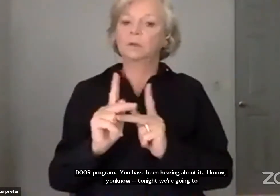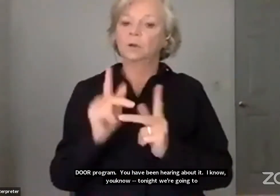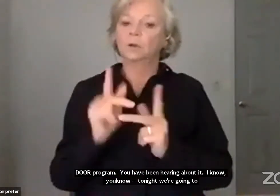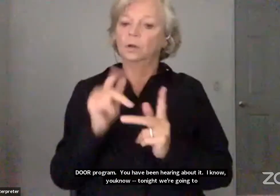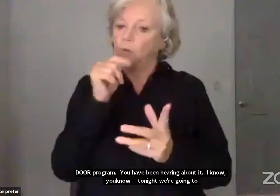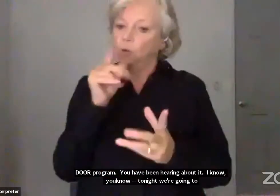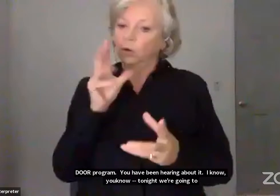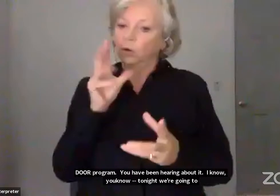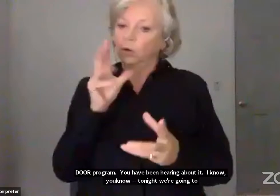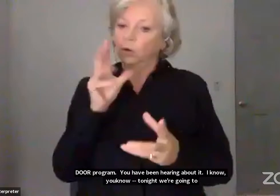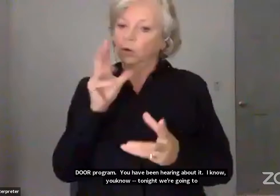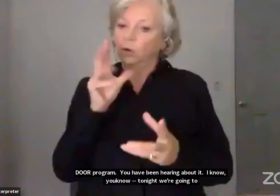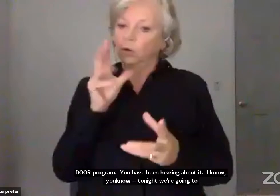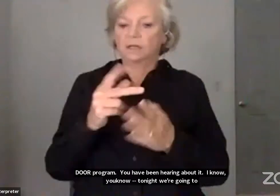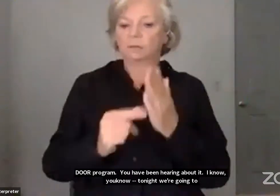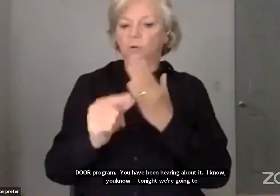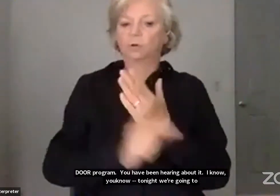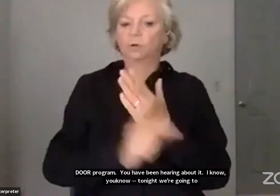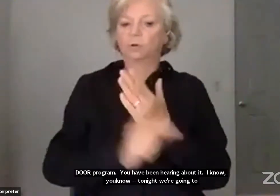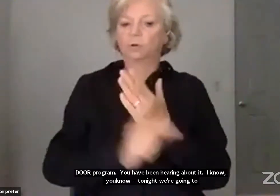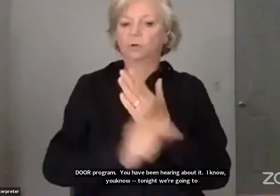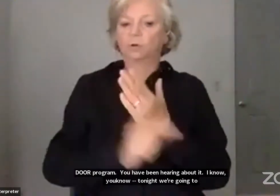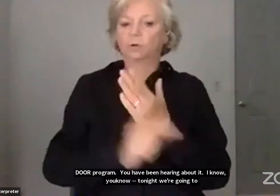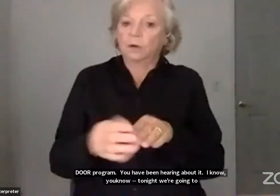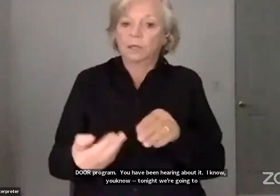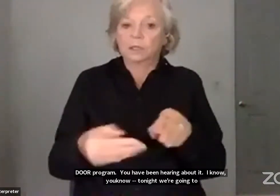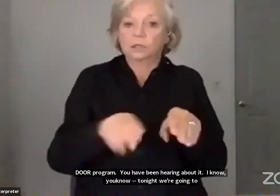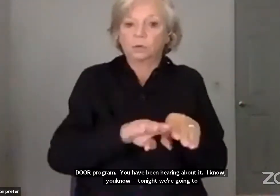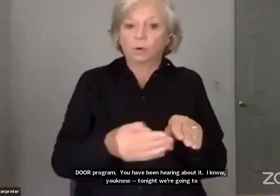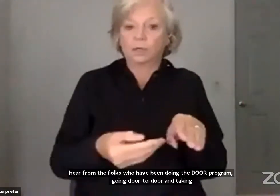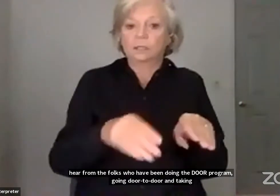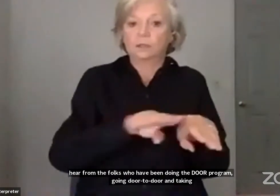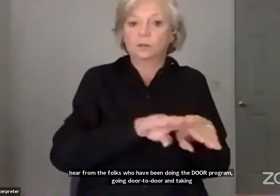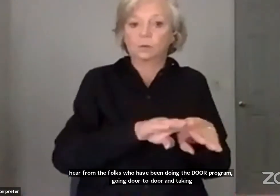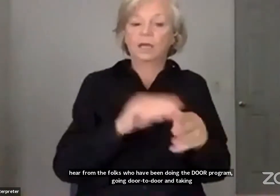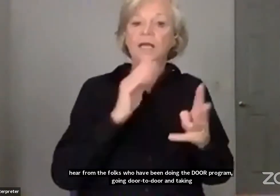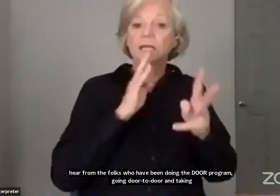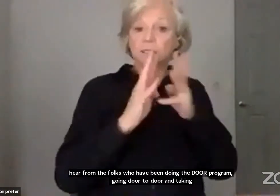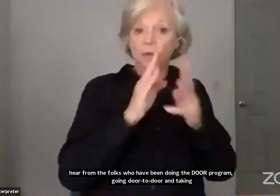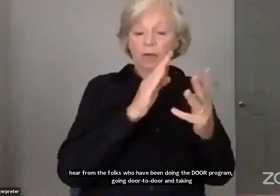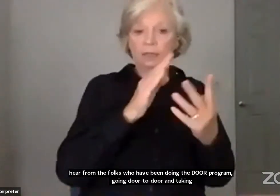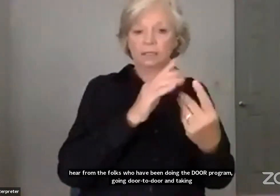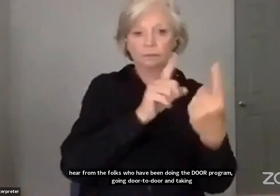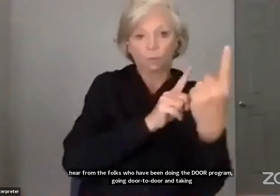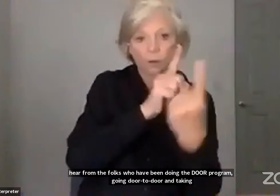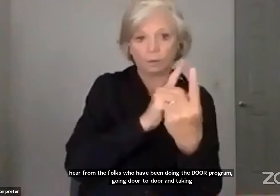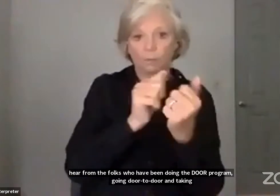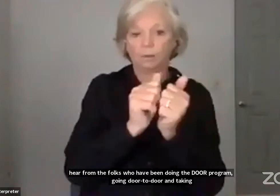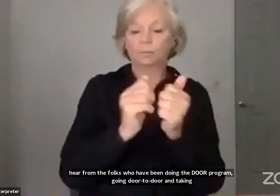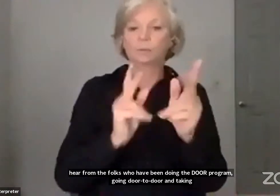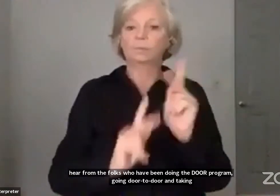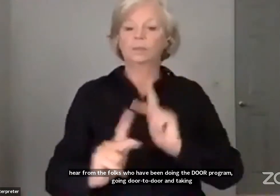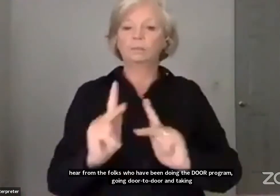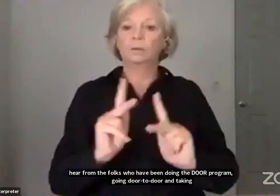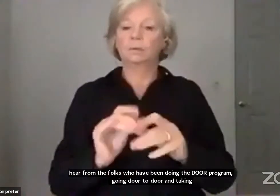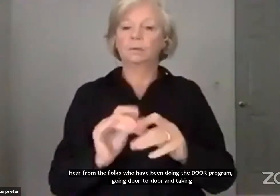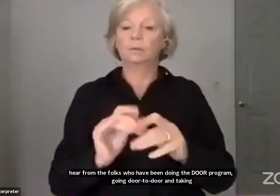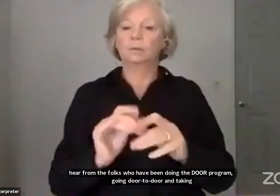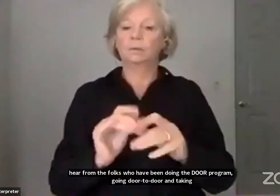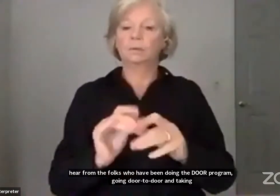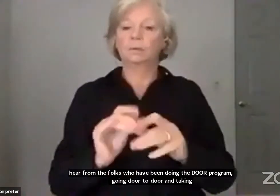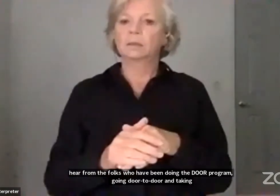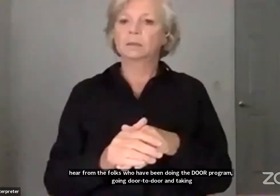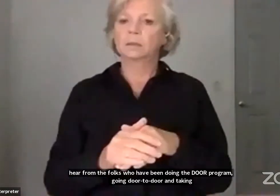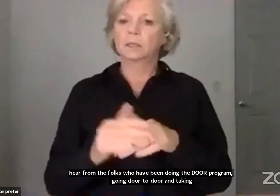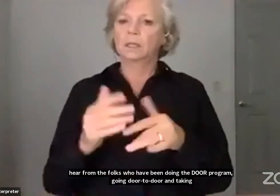and talking to folks. We're going to hear, we're going to hear from Alex Salcedo Lopez, who's with Cheryl Ward Ministries, and we're